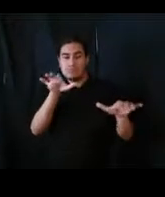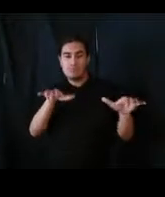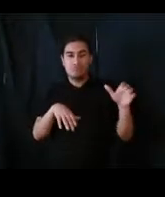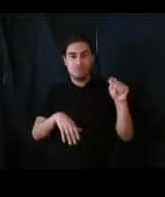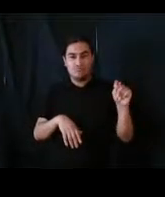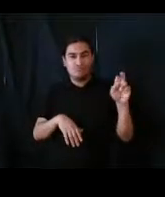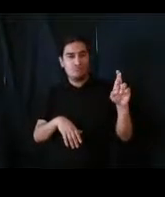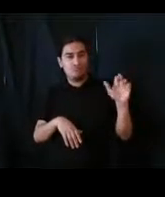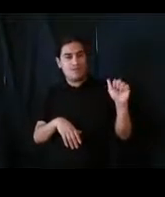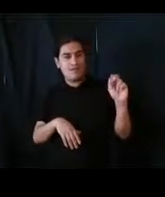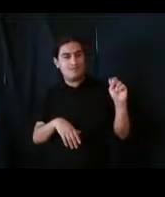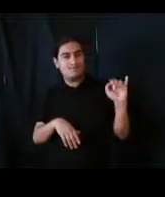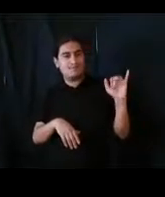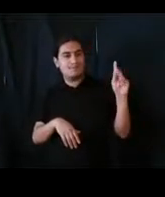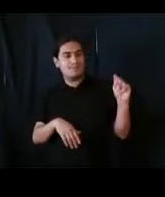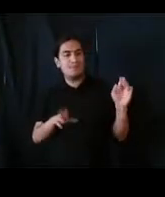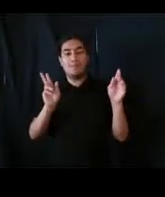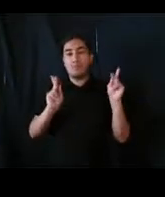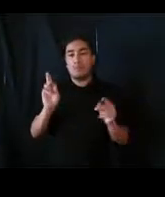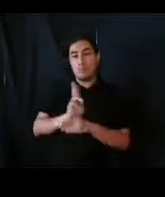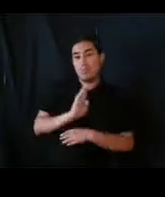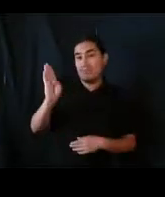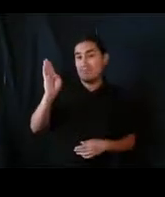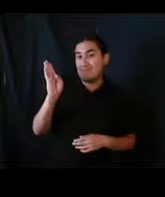getting more people to use buses